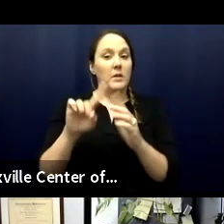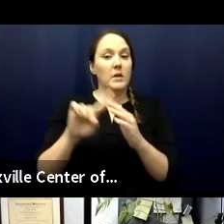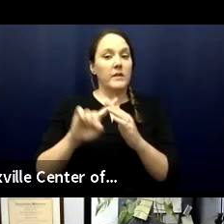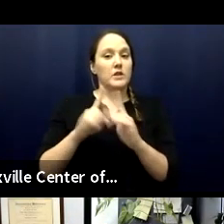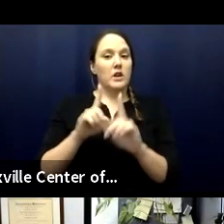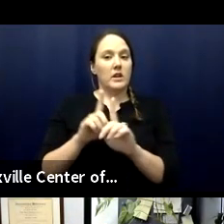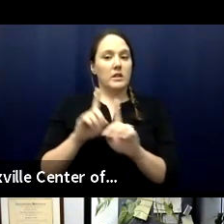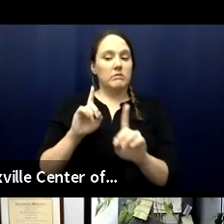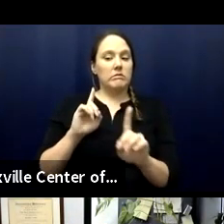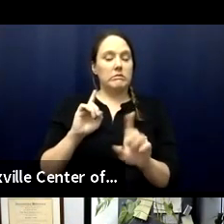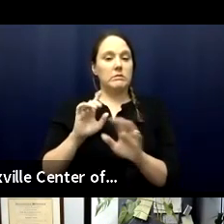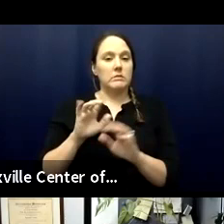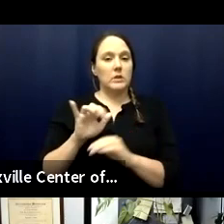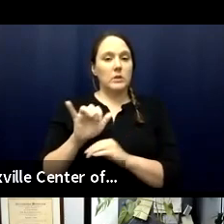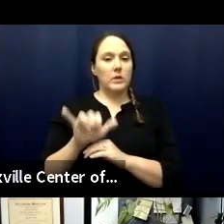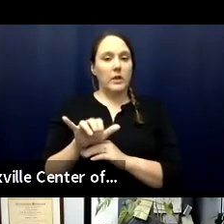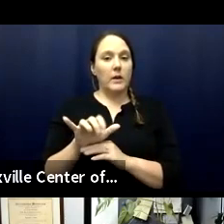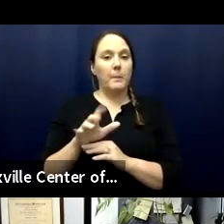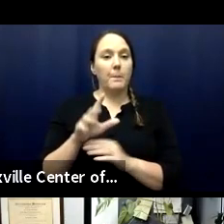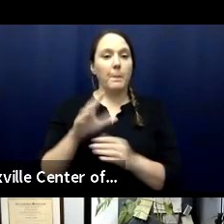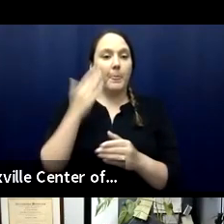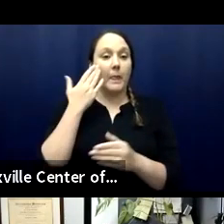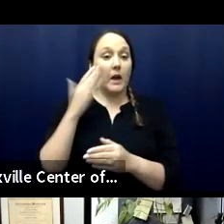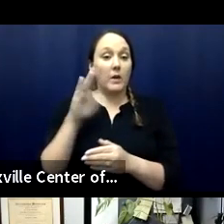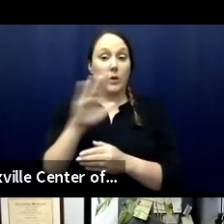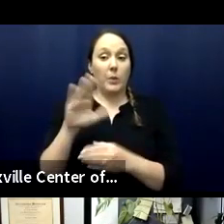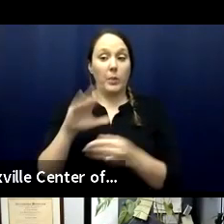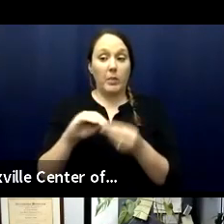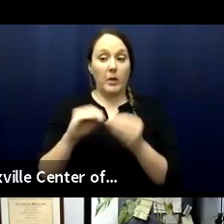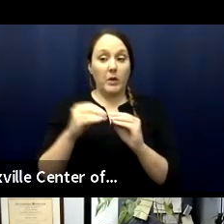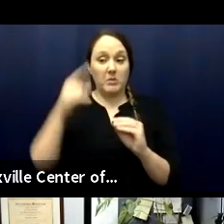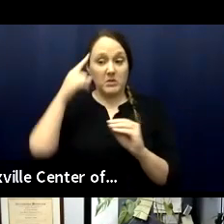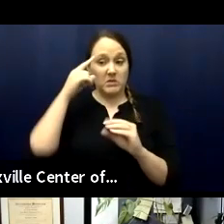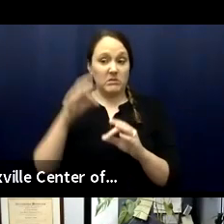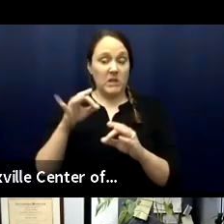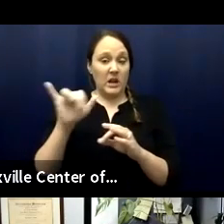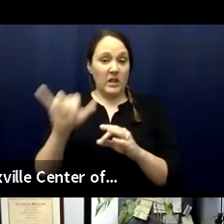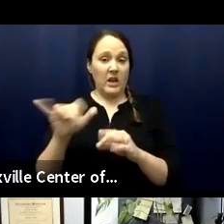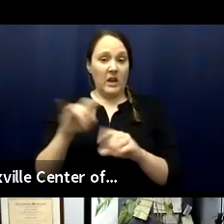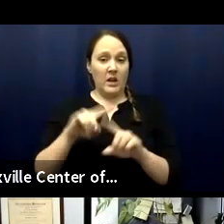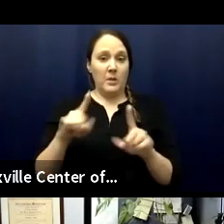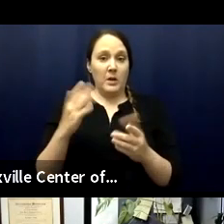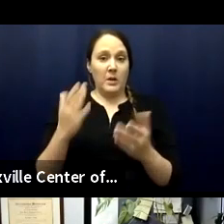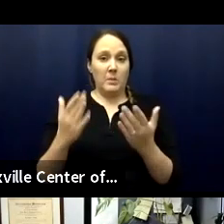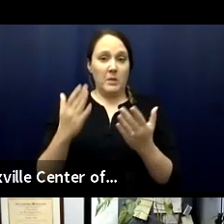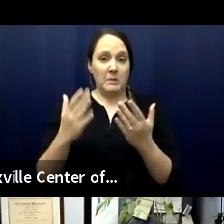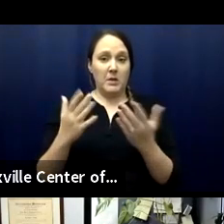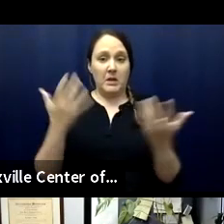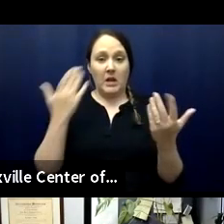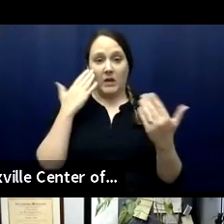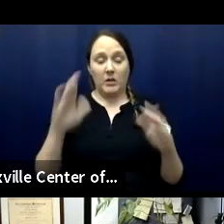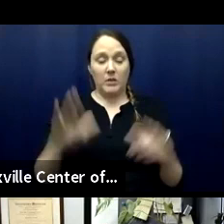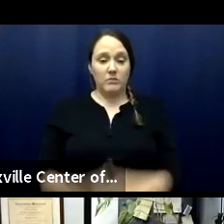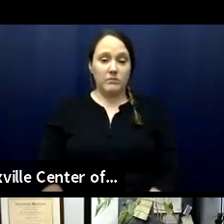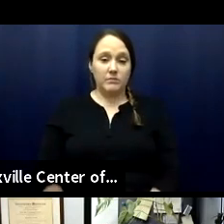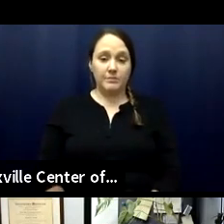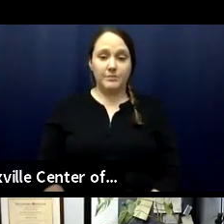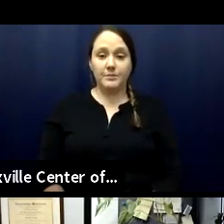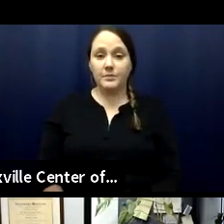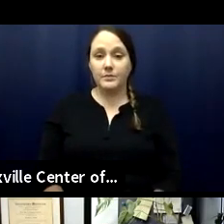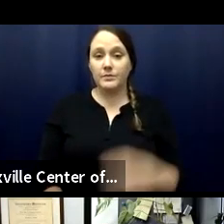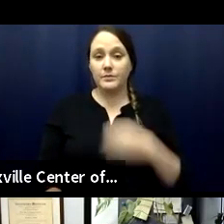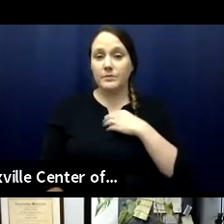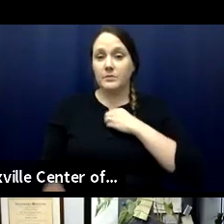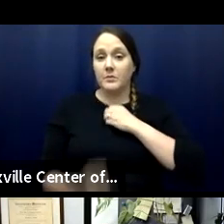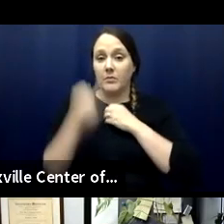don't know what their numbers were that justified that, except maybe it was a political move. I don't know. And if